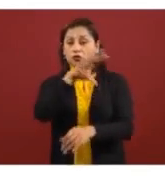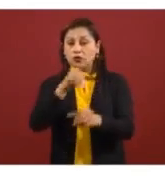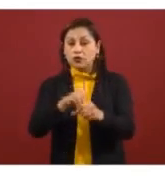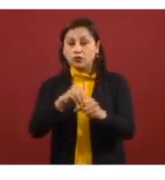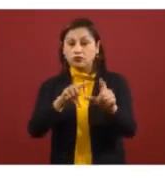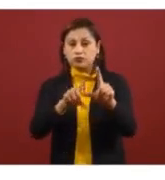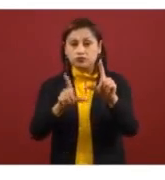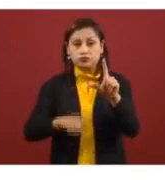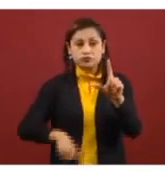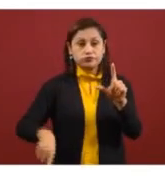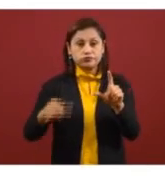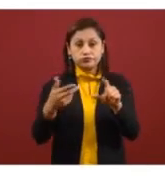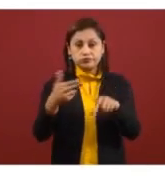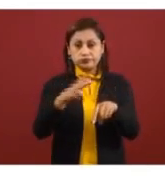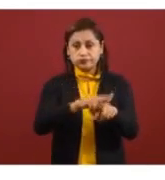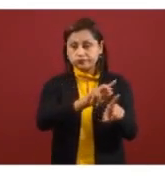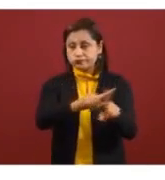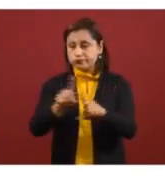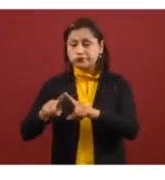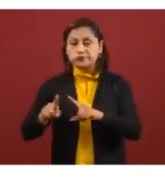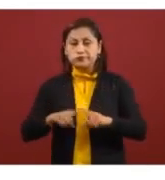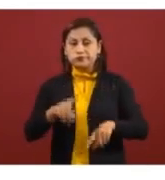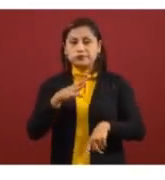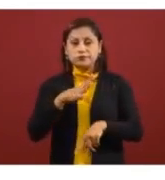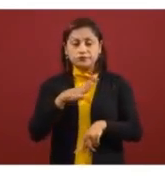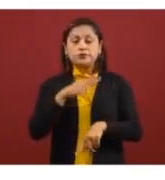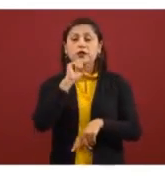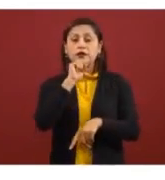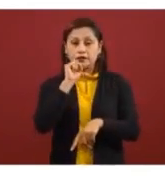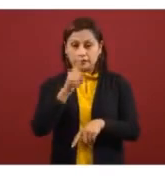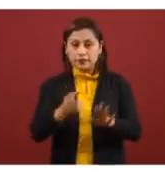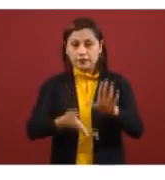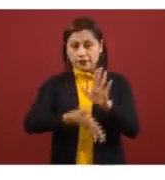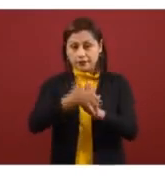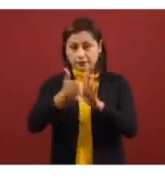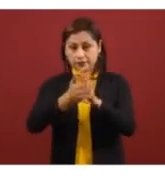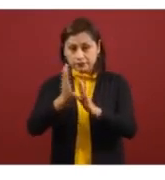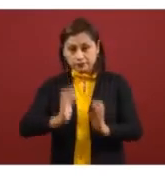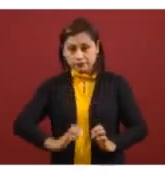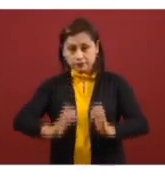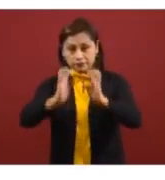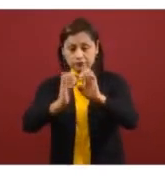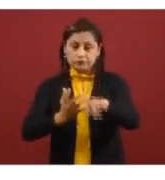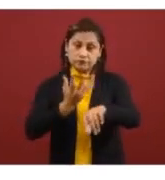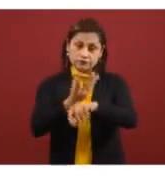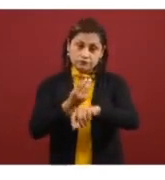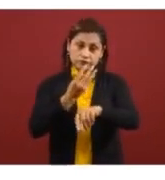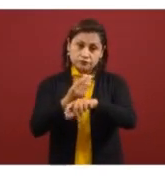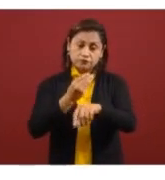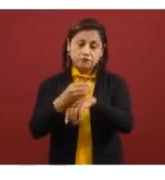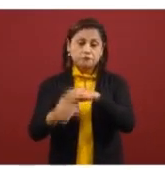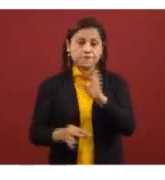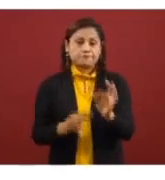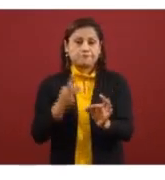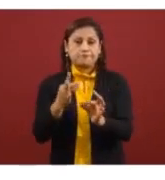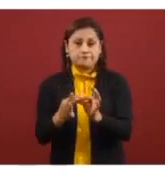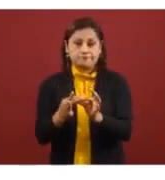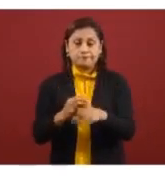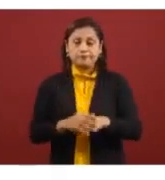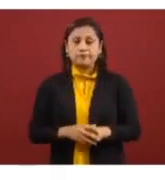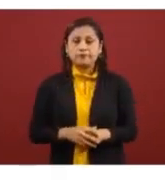all the establishments or the hospitals, that their maintenance will be